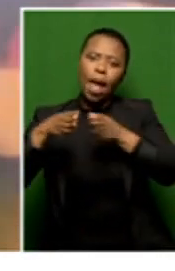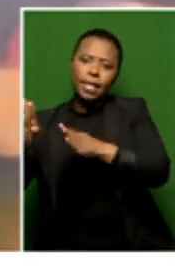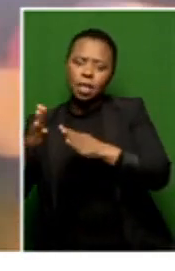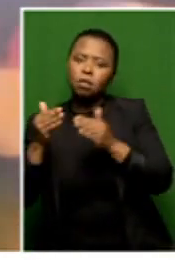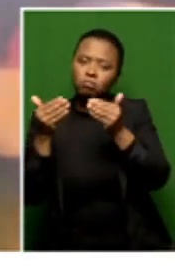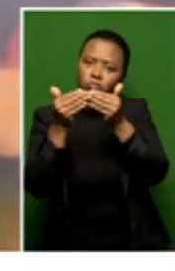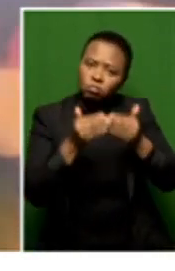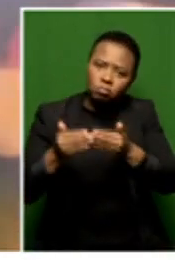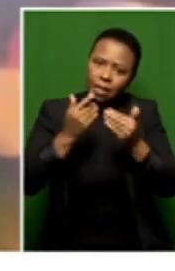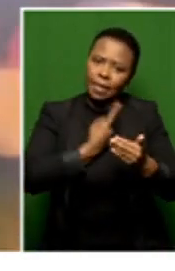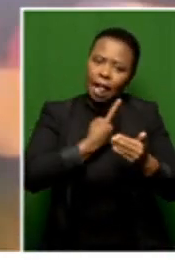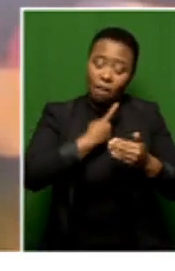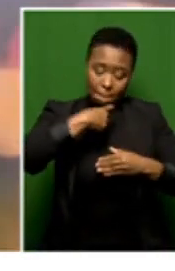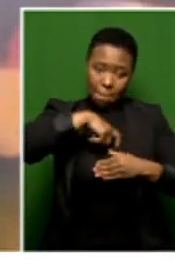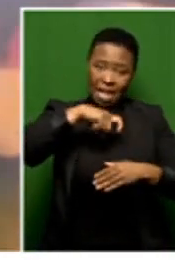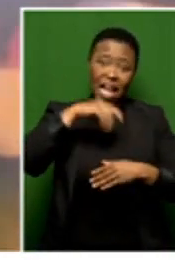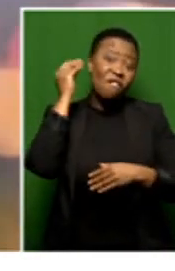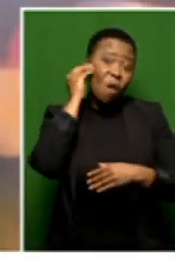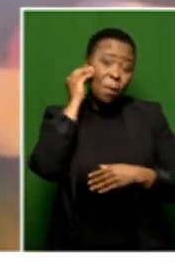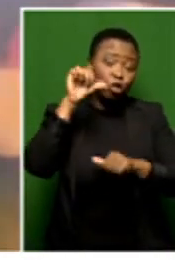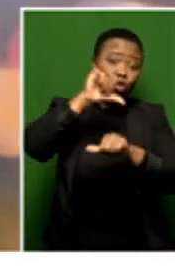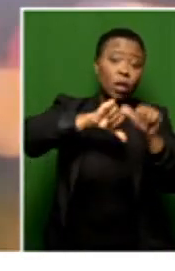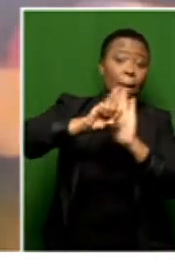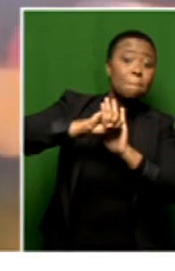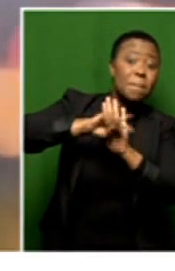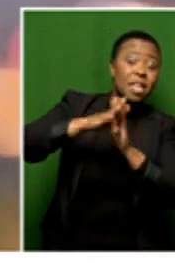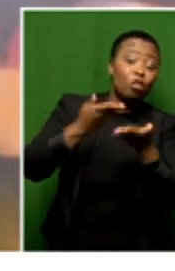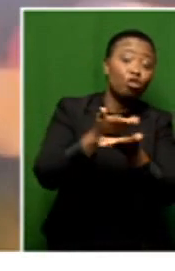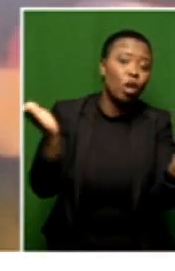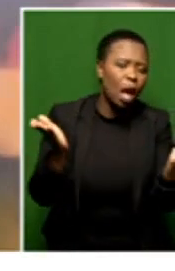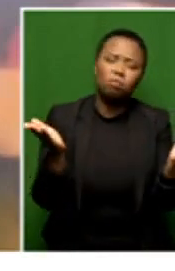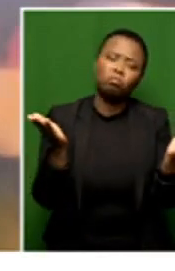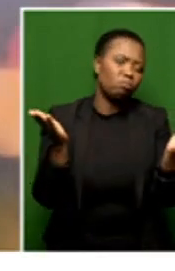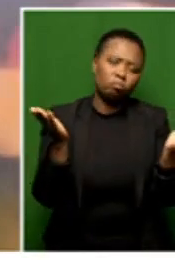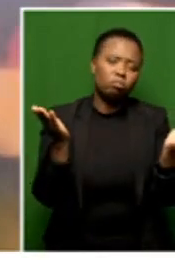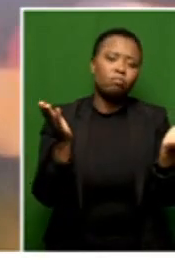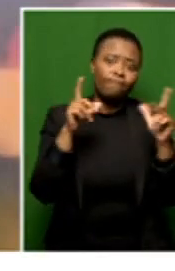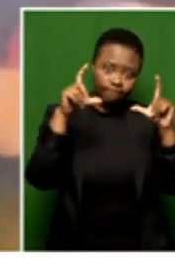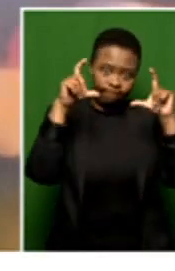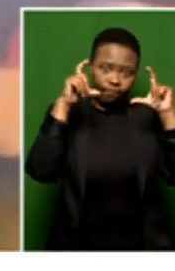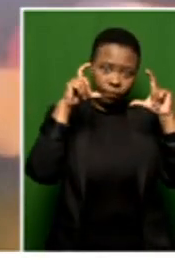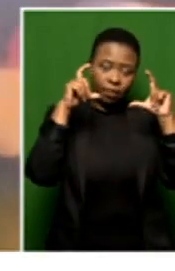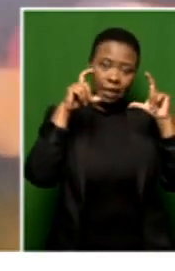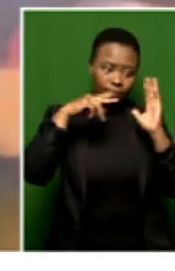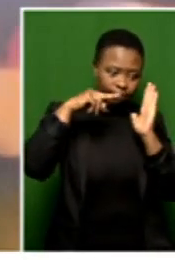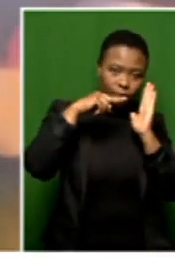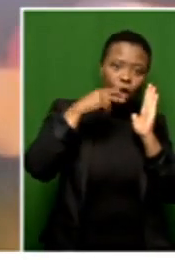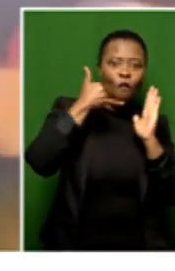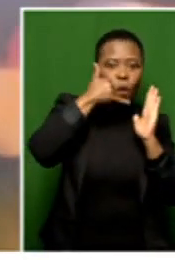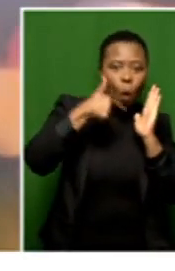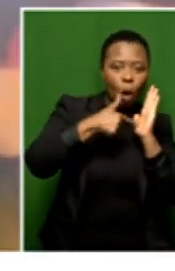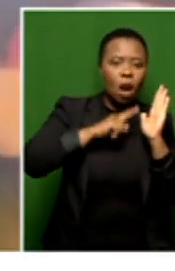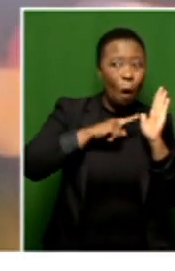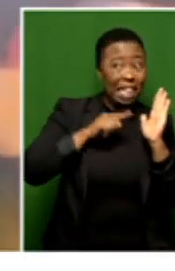to not share personal information on social media, to keep an eye out on your phone, because that's one of the triggers.